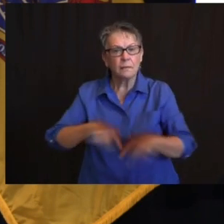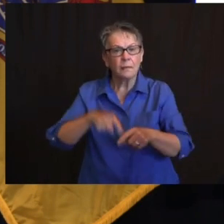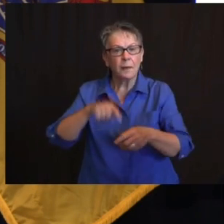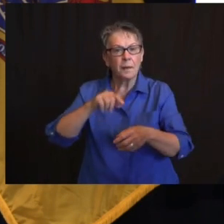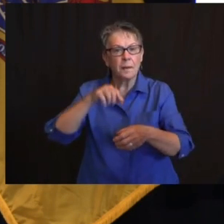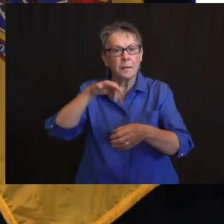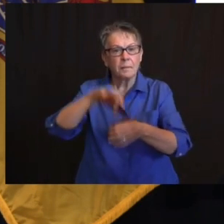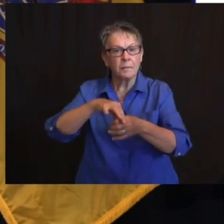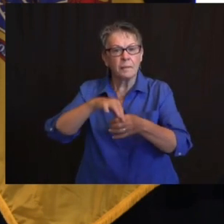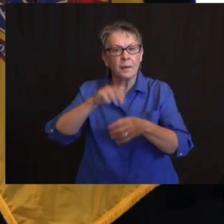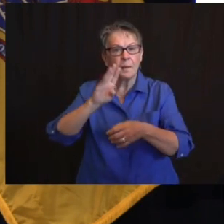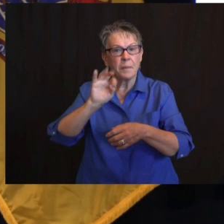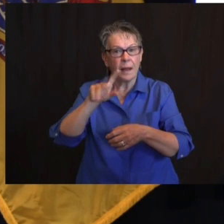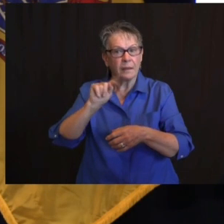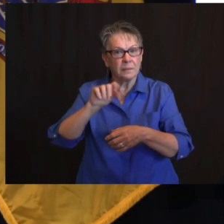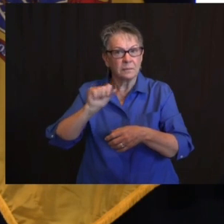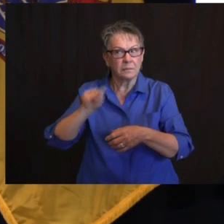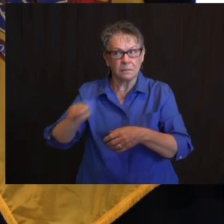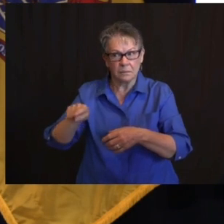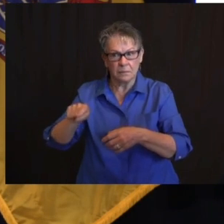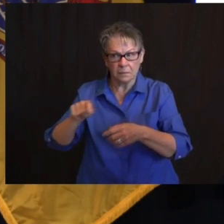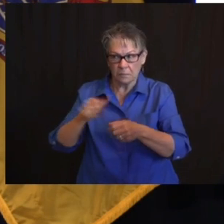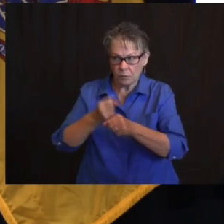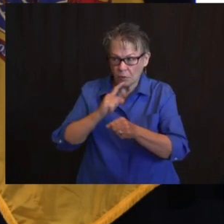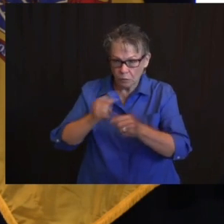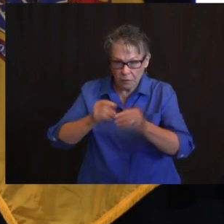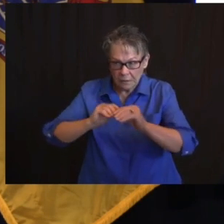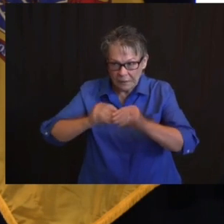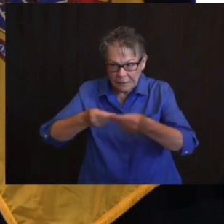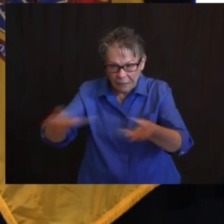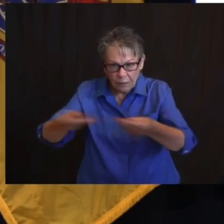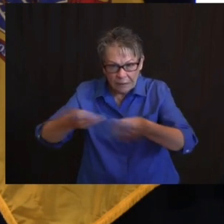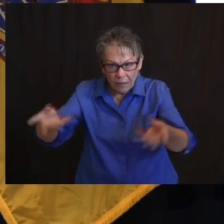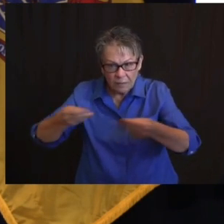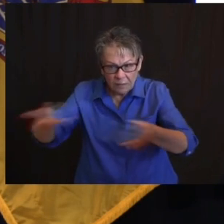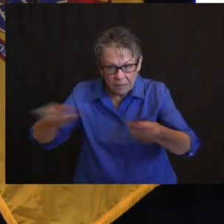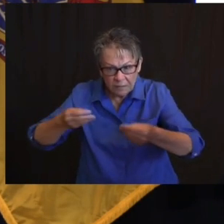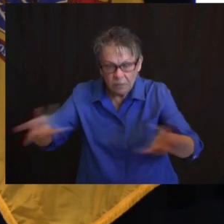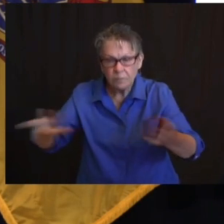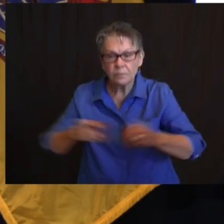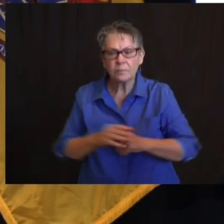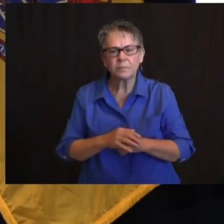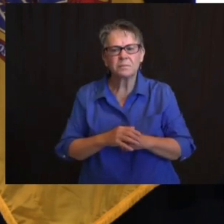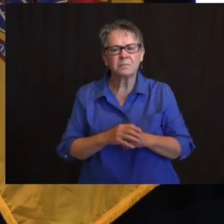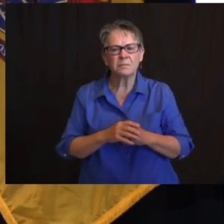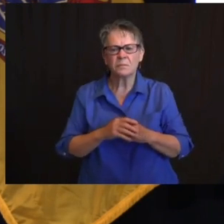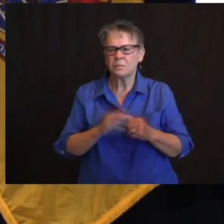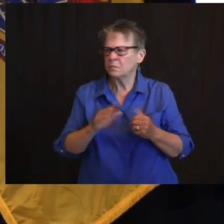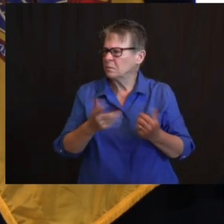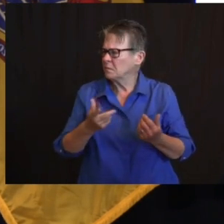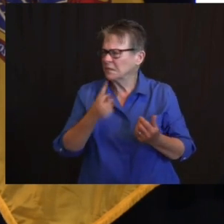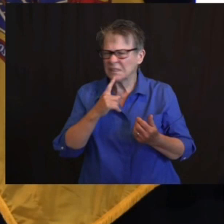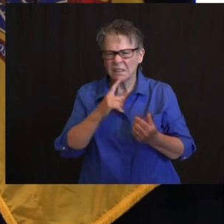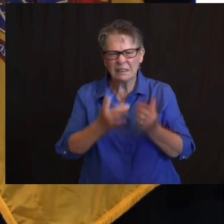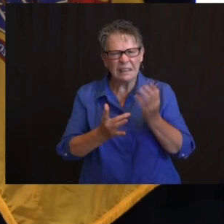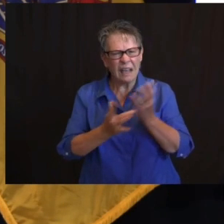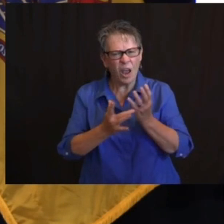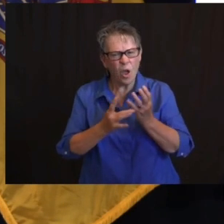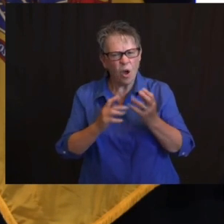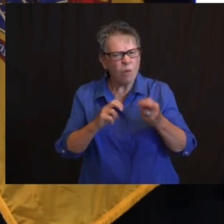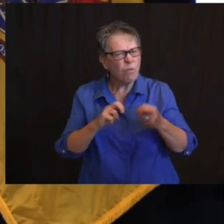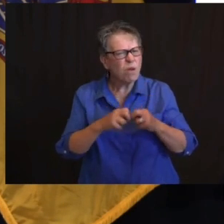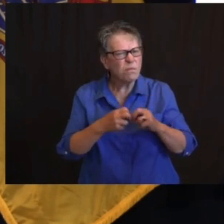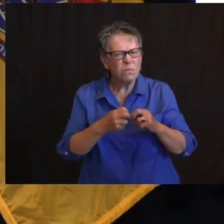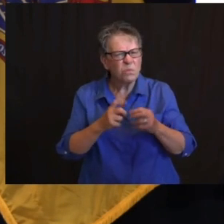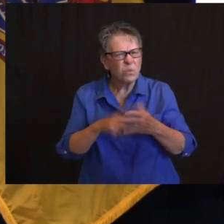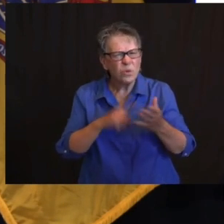As it relates to other technical flaws or problems, it would be helpful offline if we could get some sense of the specifics. But I